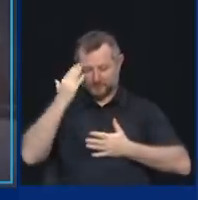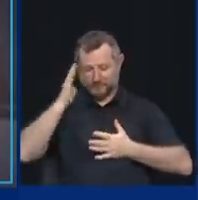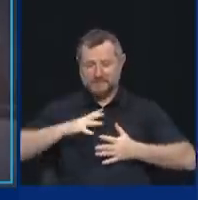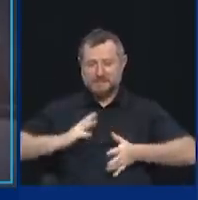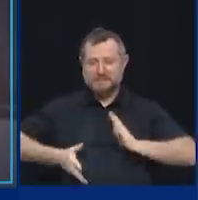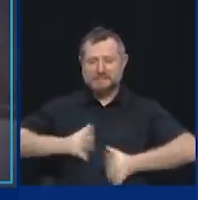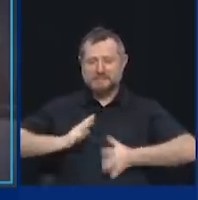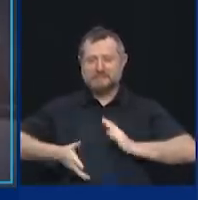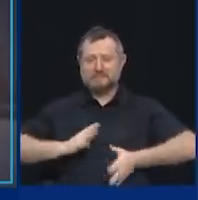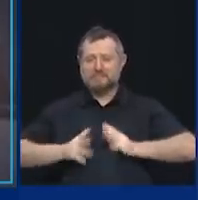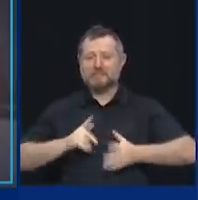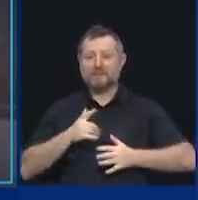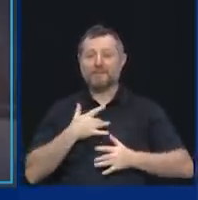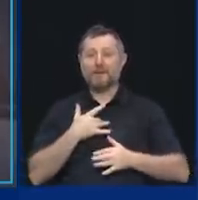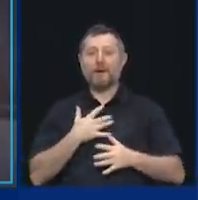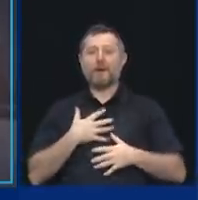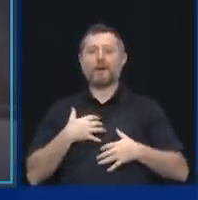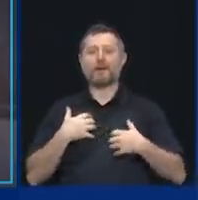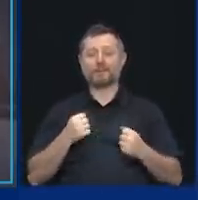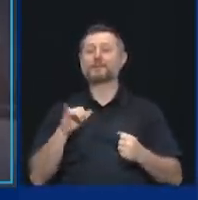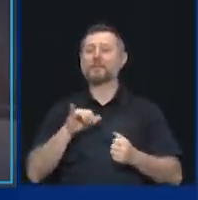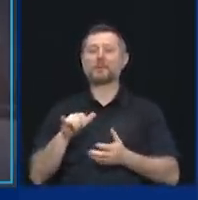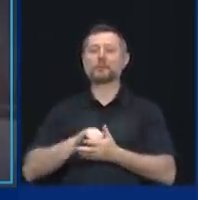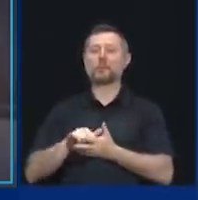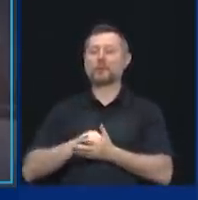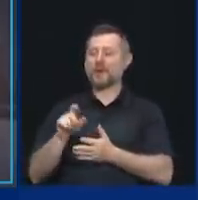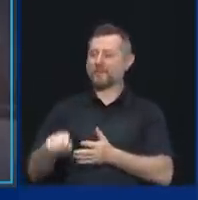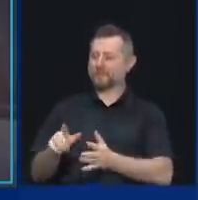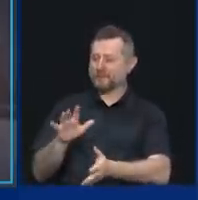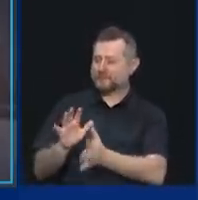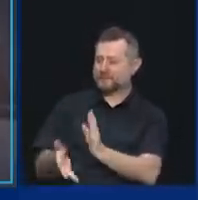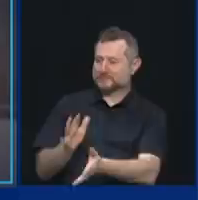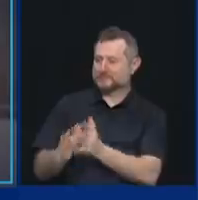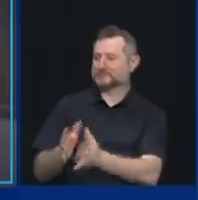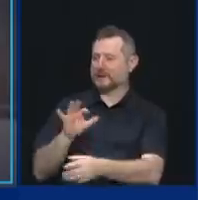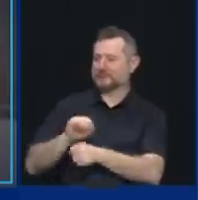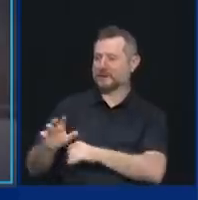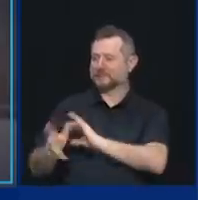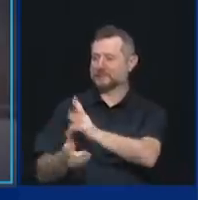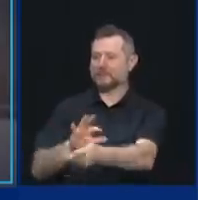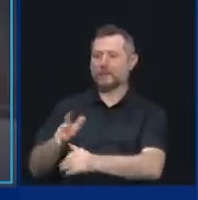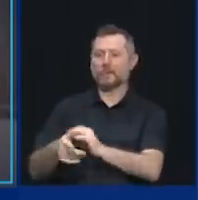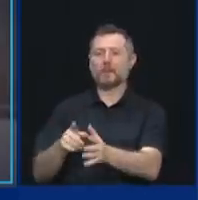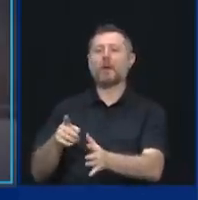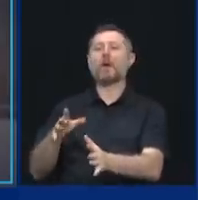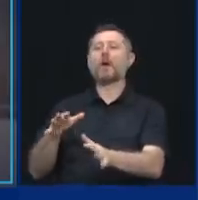to work to bring New York back. It's not spontaneous.